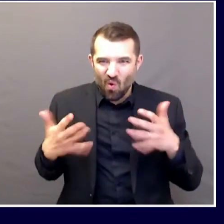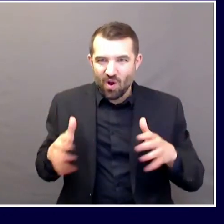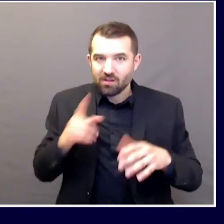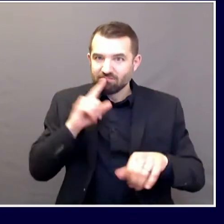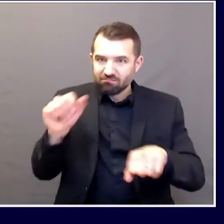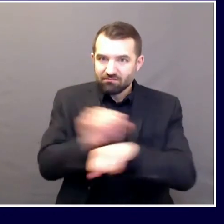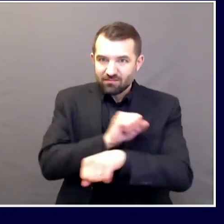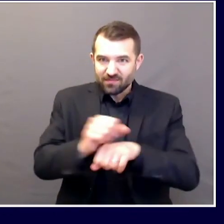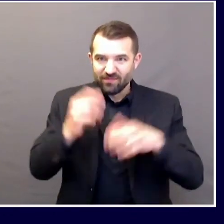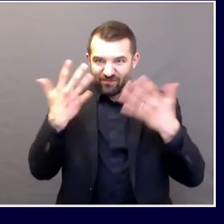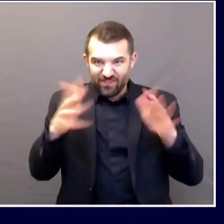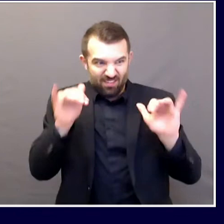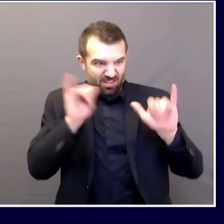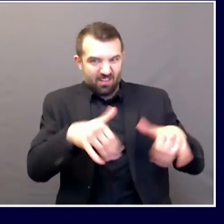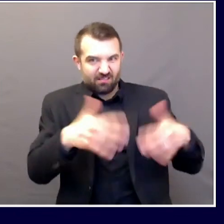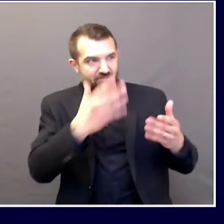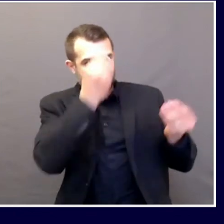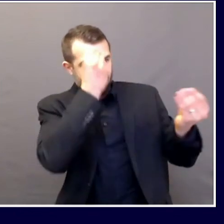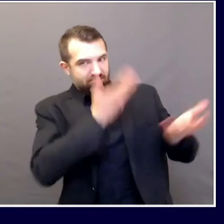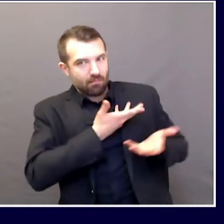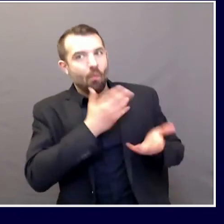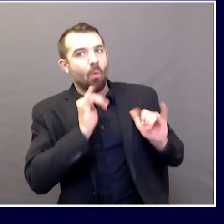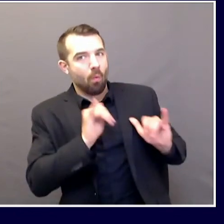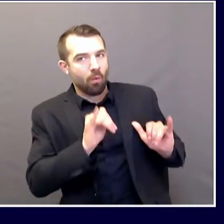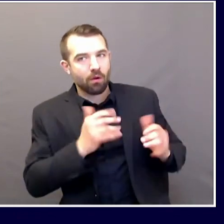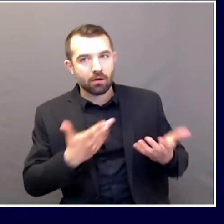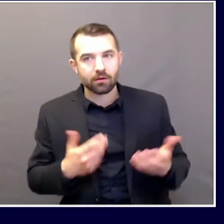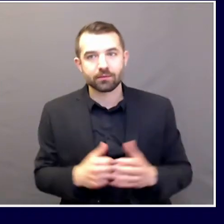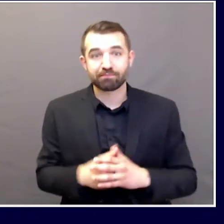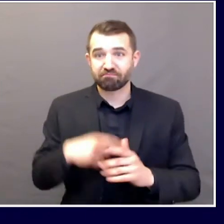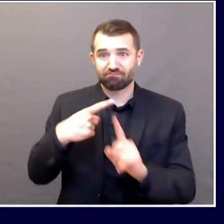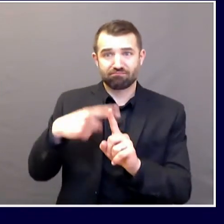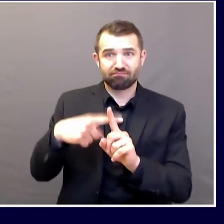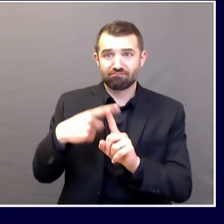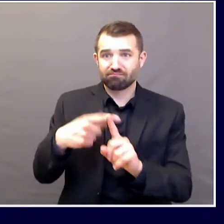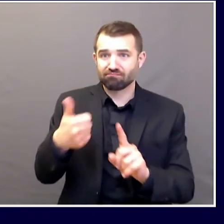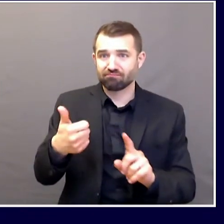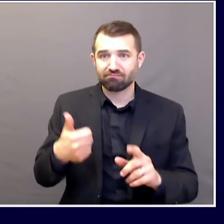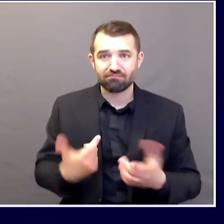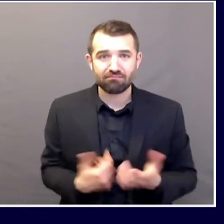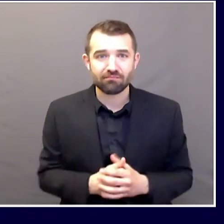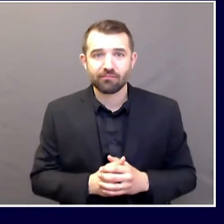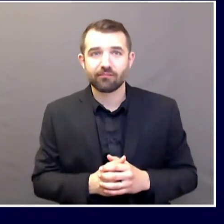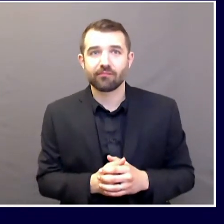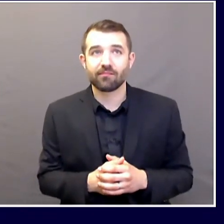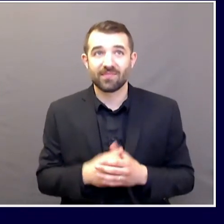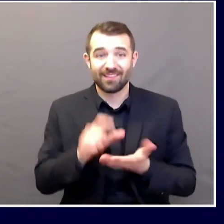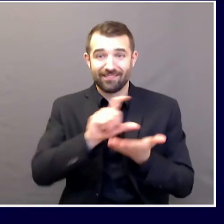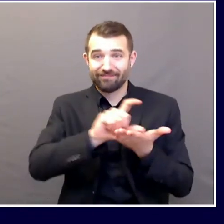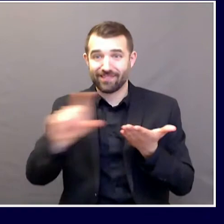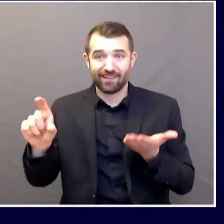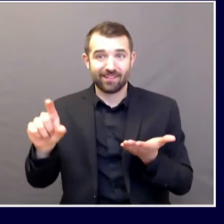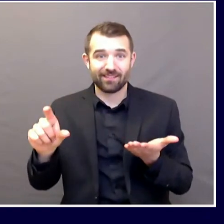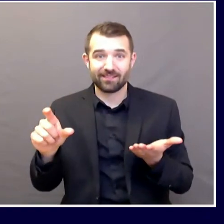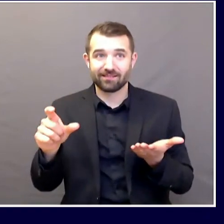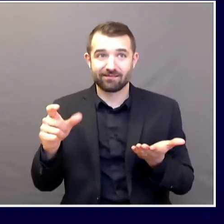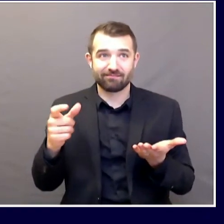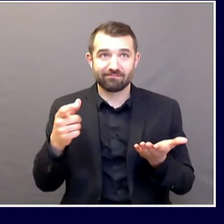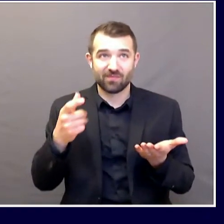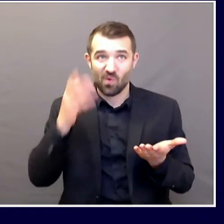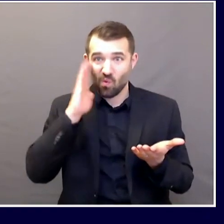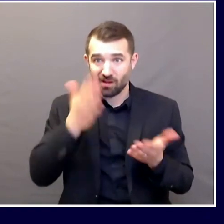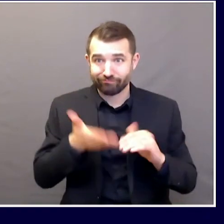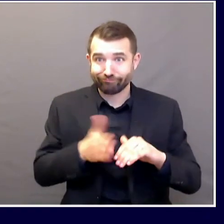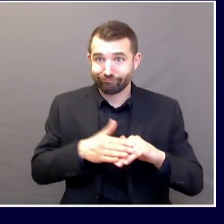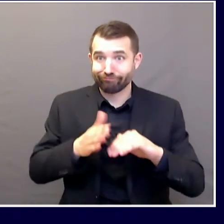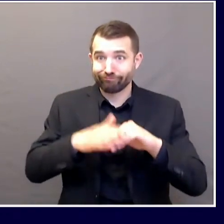encouraged because based on everything I've been briefed on, the vaccine supply is intended to increase later